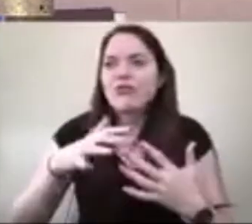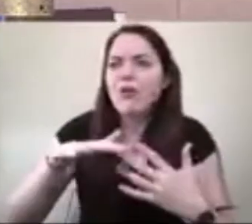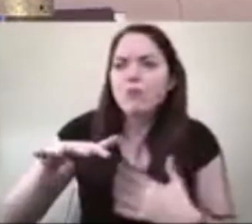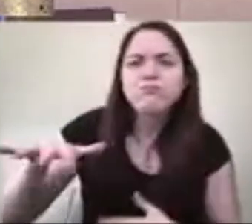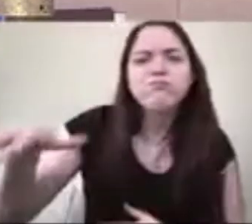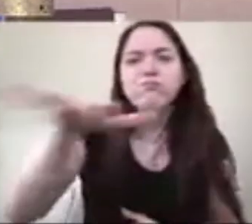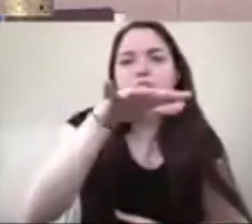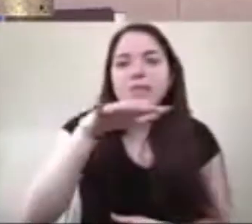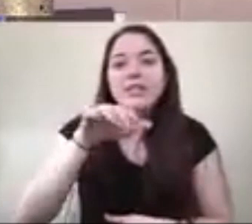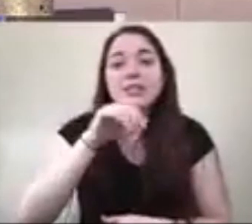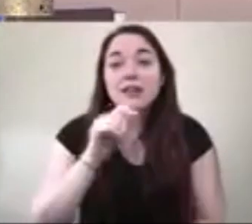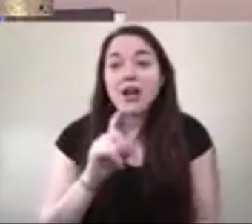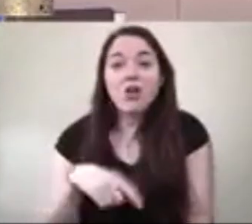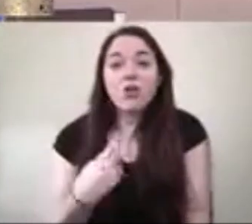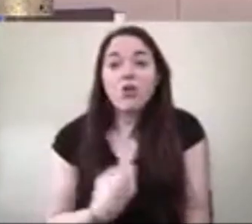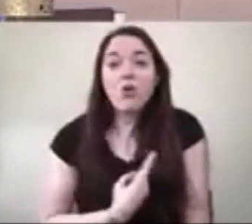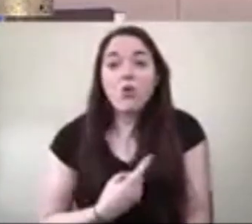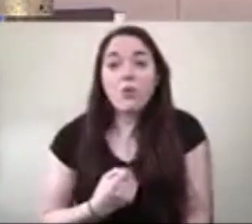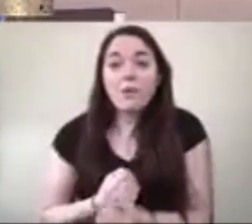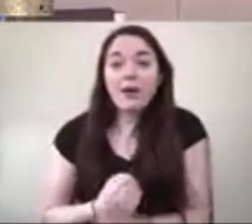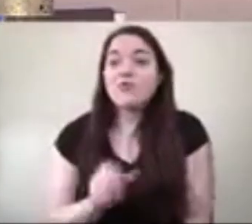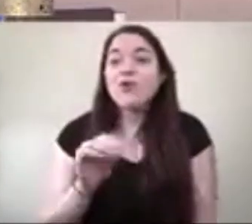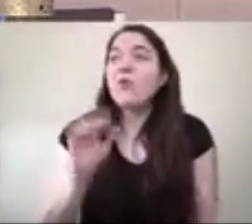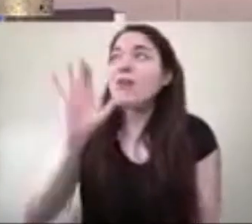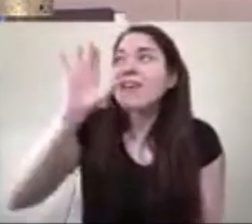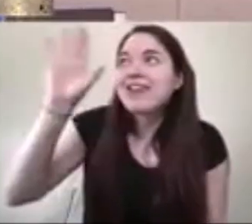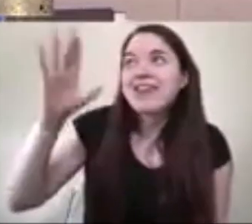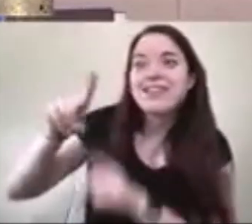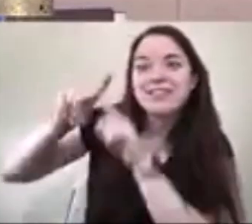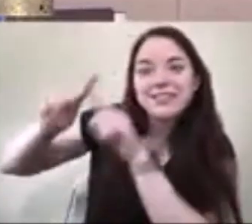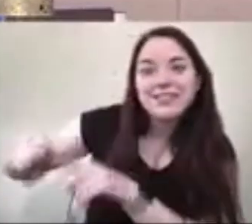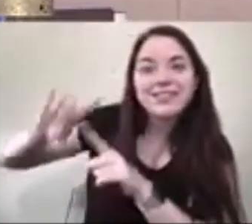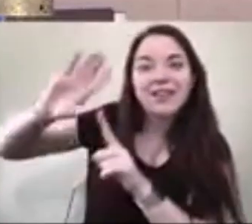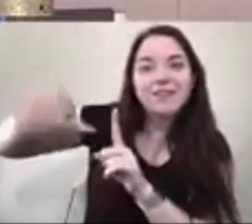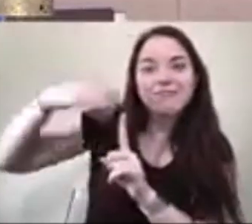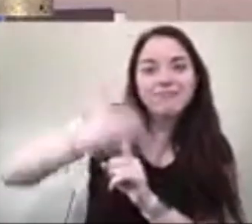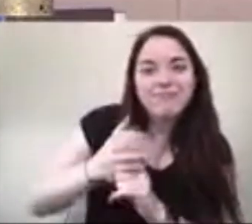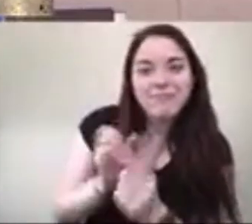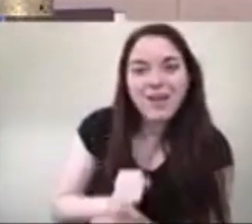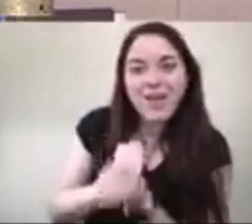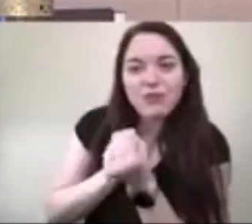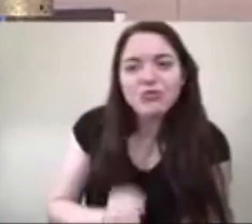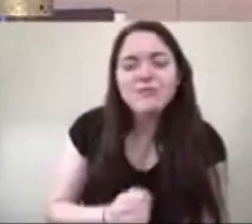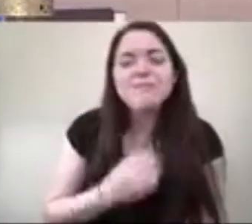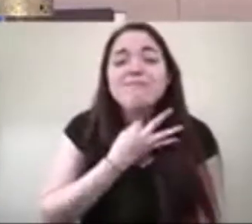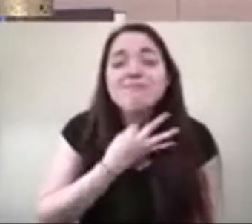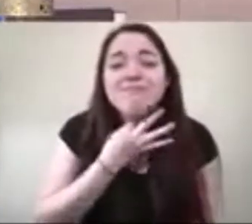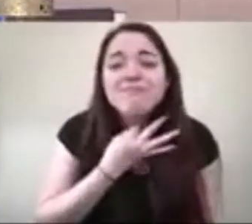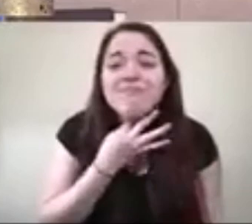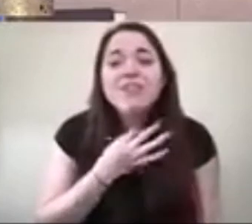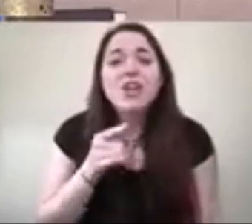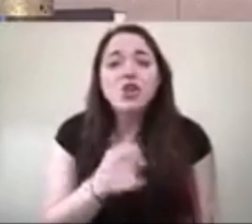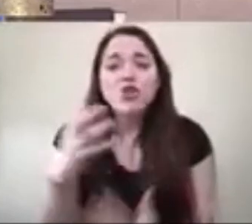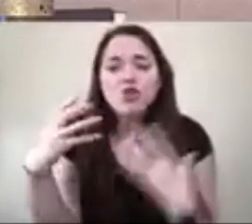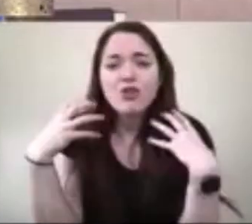high. MCCDC, what courage do we need? What courageous faith are we called to?